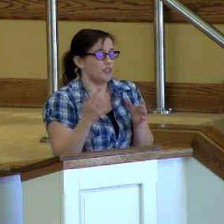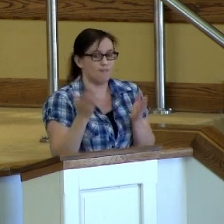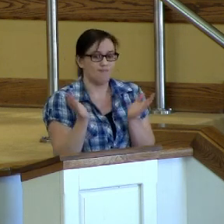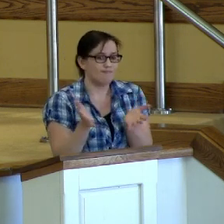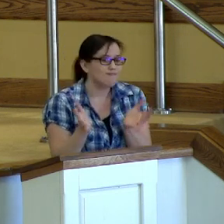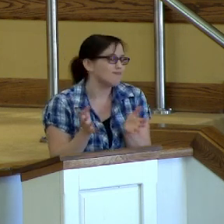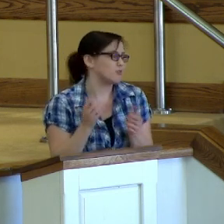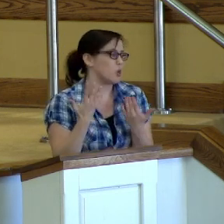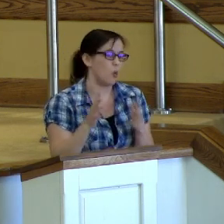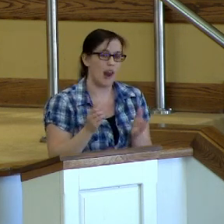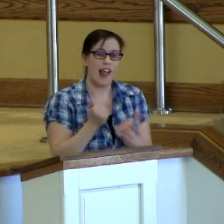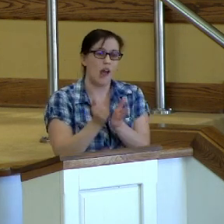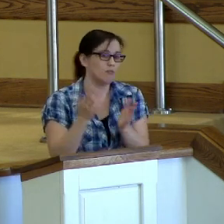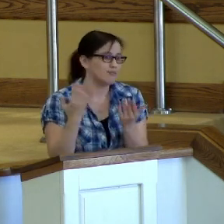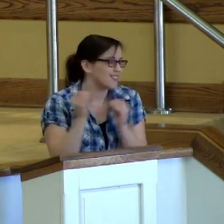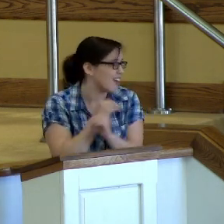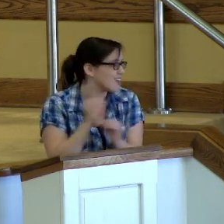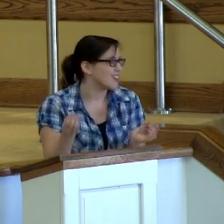And God said,